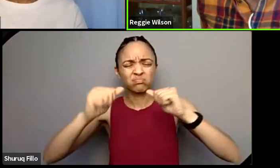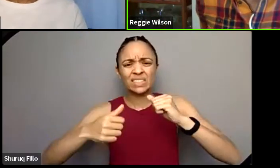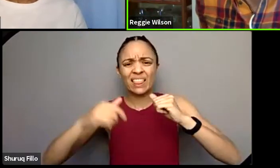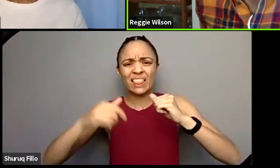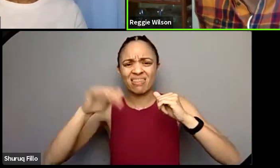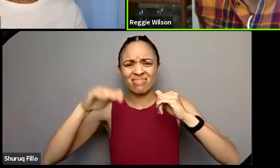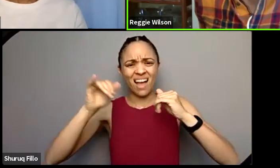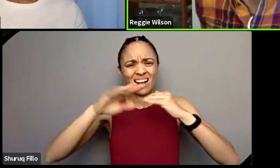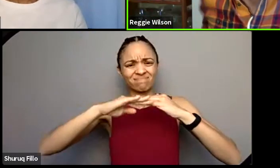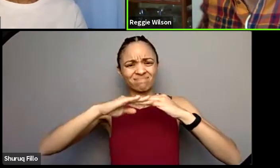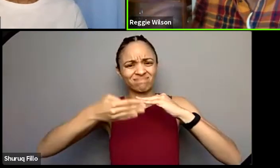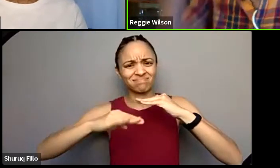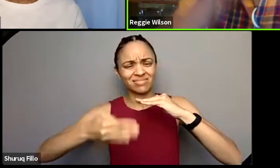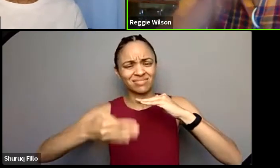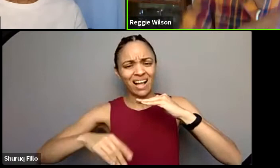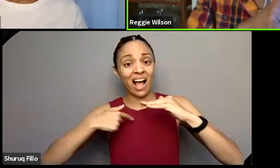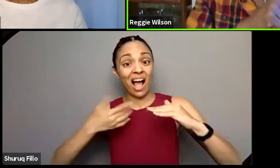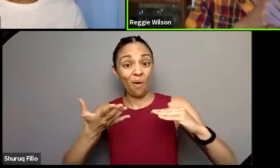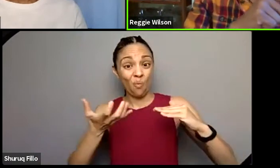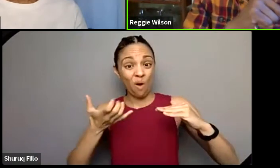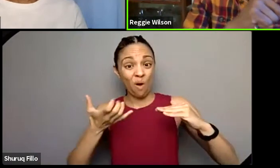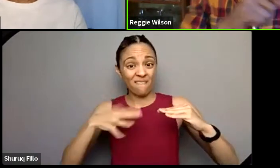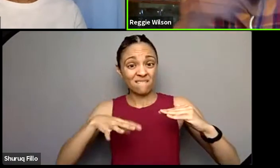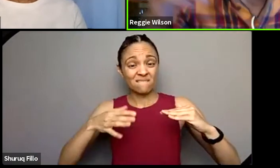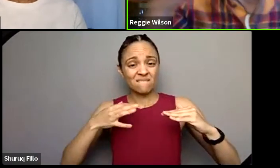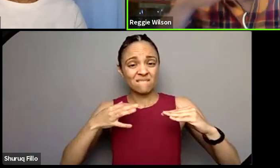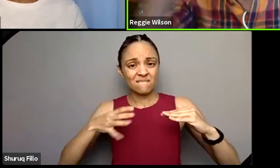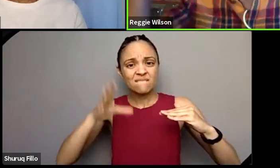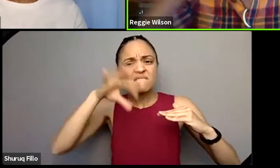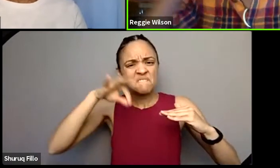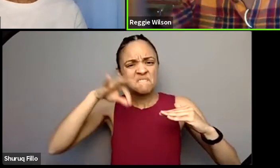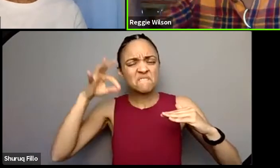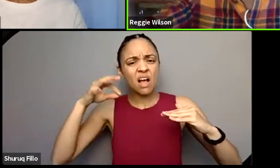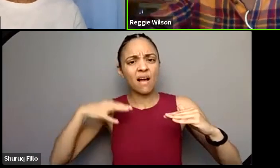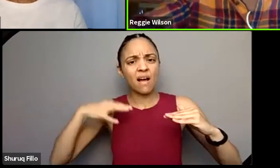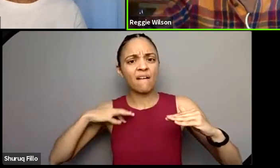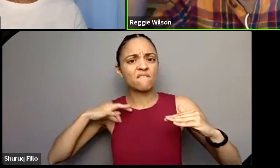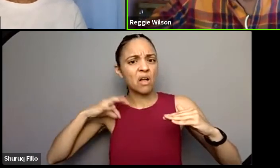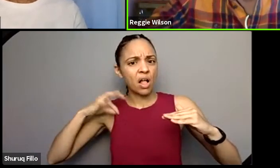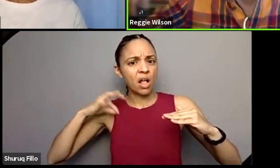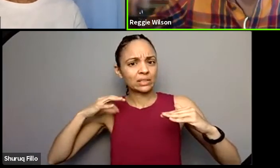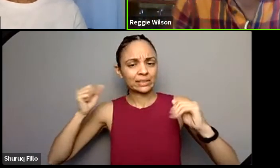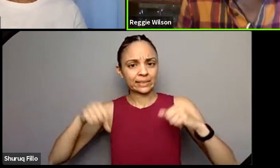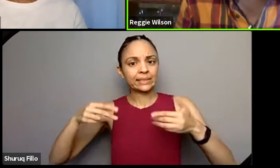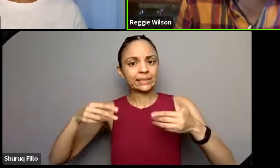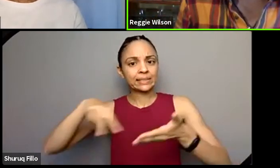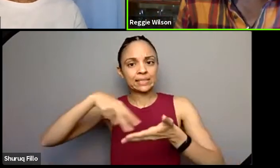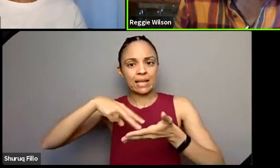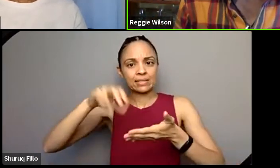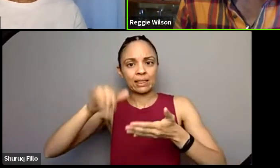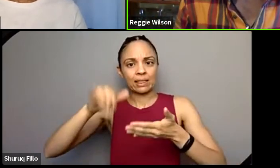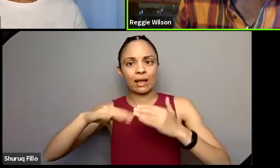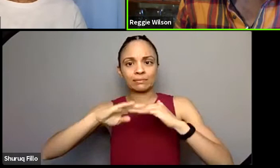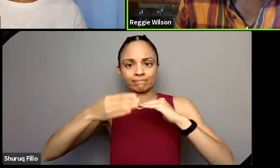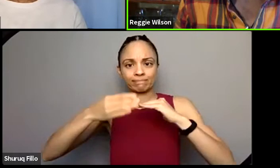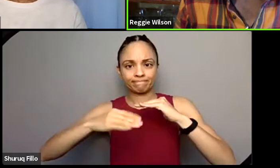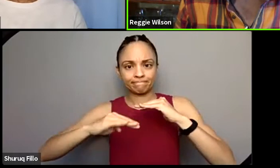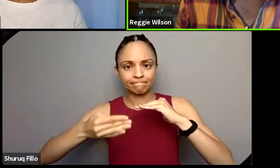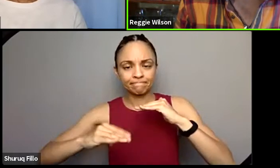some volunteers to dance with the company because it was an outdoor site specific piece and we wanted more bodies.